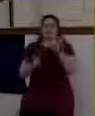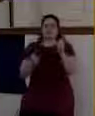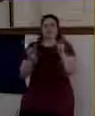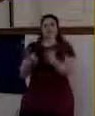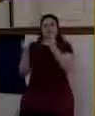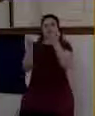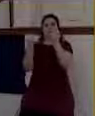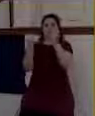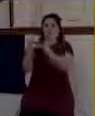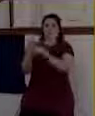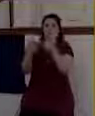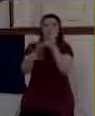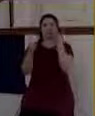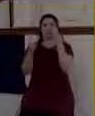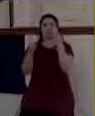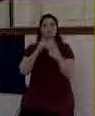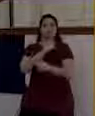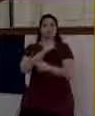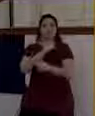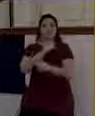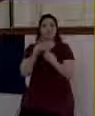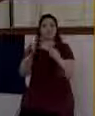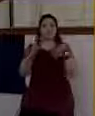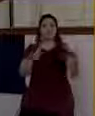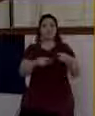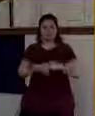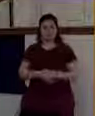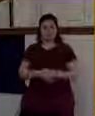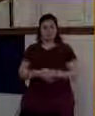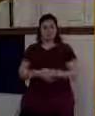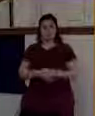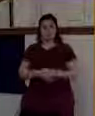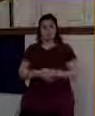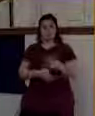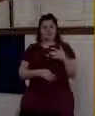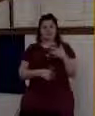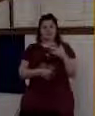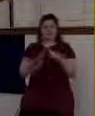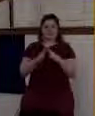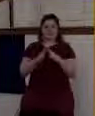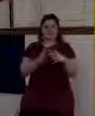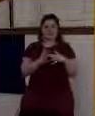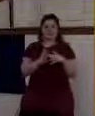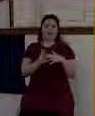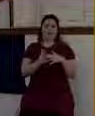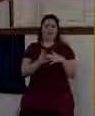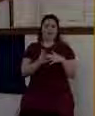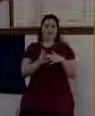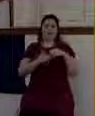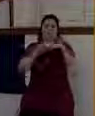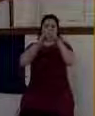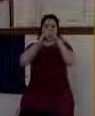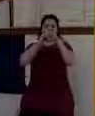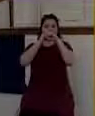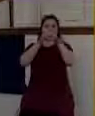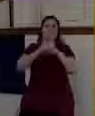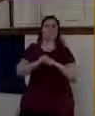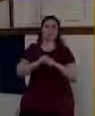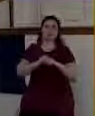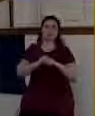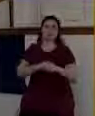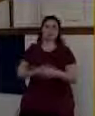says. Sometimes that's when we are the most vulnerable. So there's a sense in which this prophet lets his guard down. He lingers in the wrong